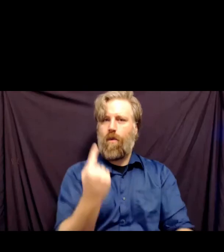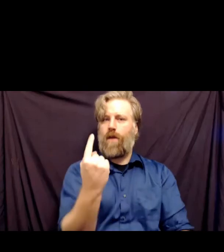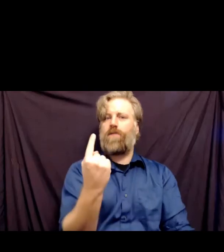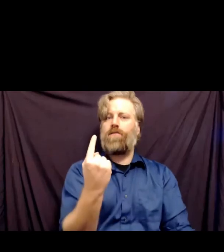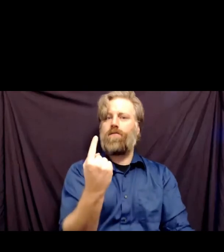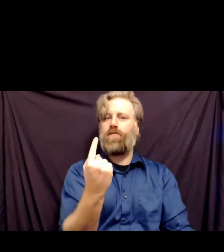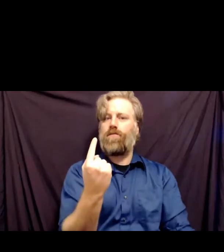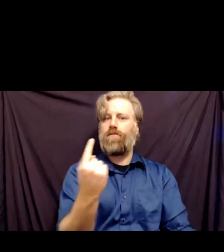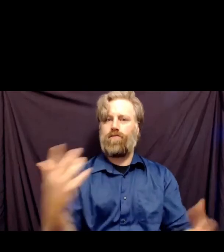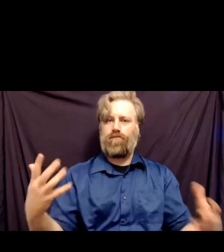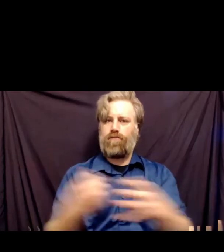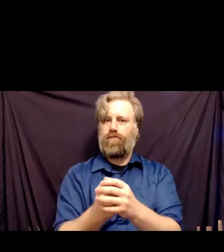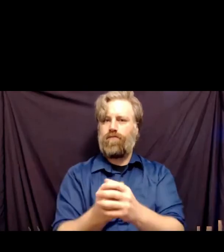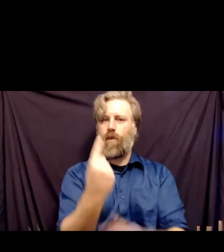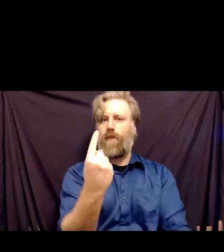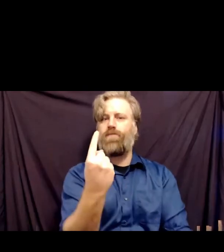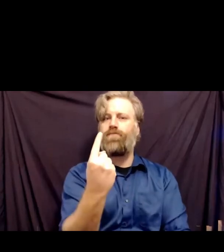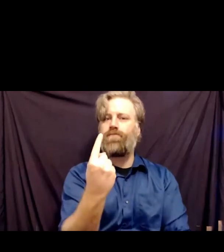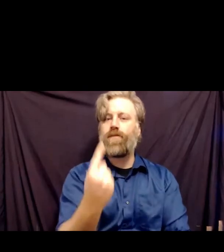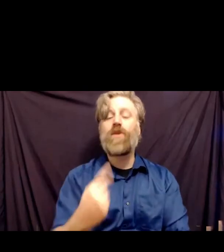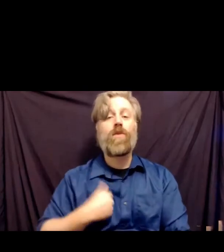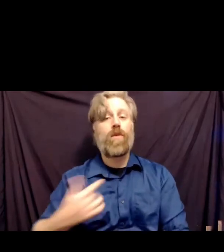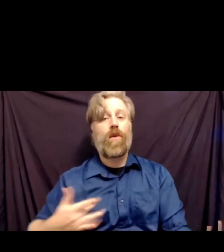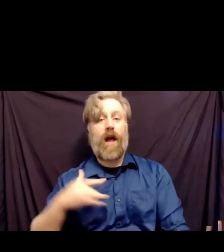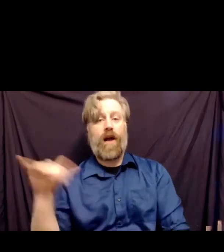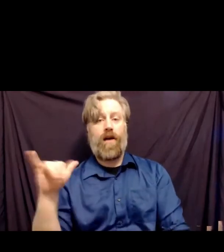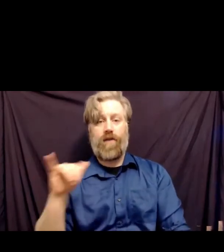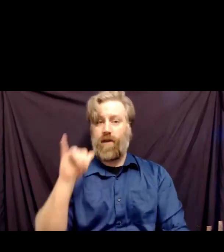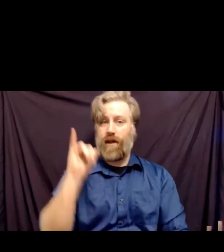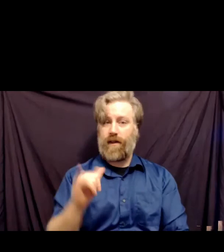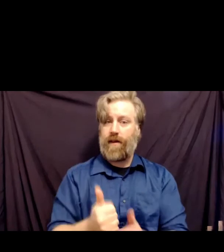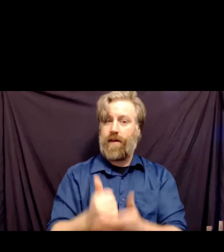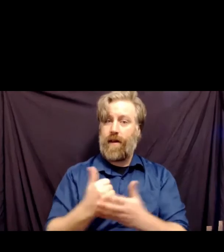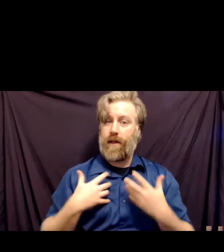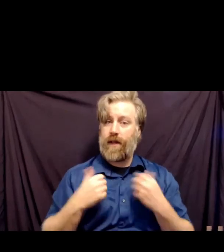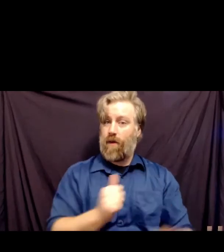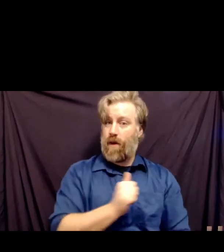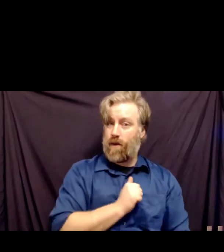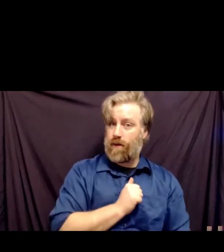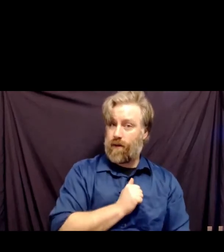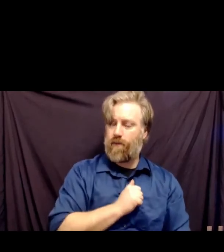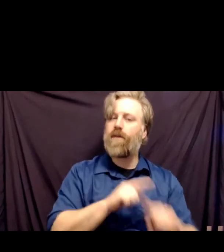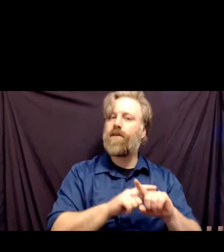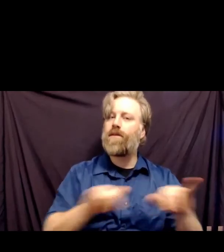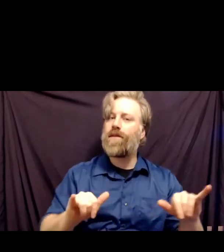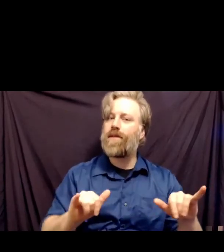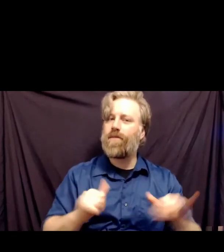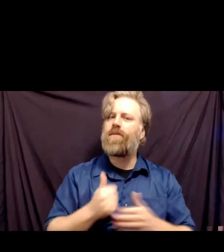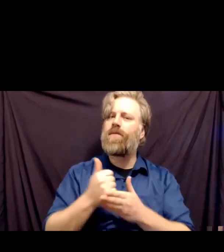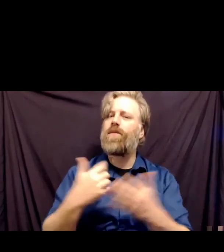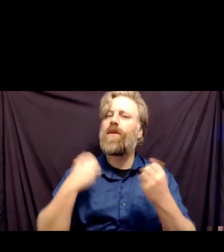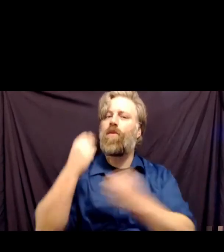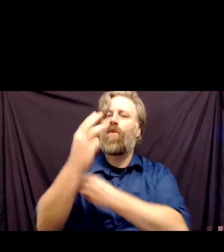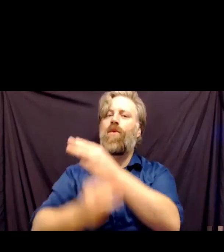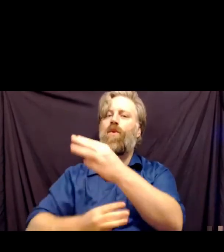I feel that this not only helps us to heal ourselves, but we're actually helping to heal the world. So